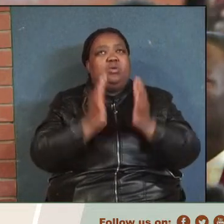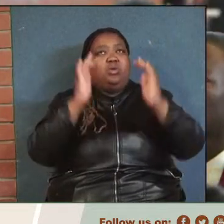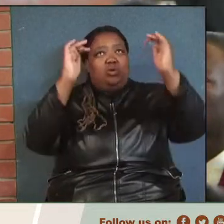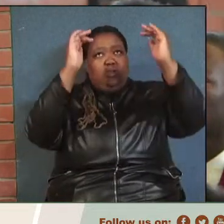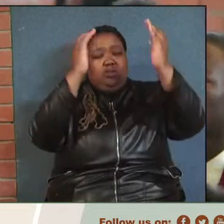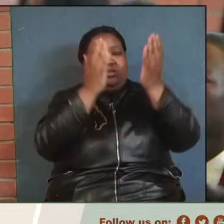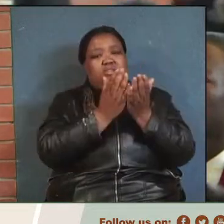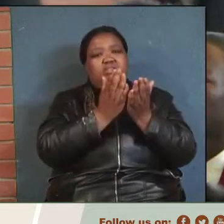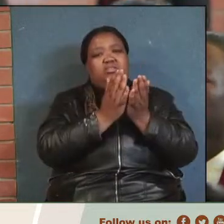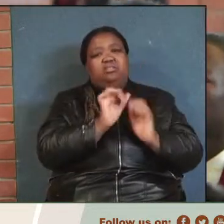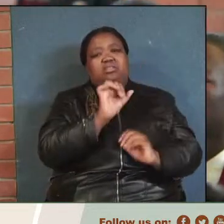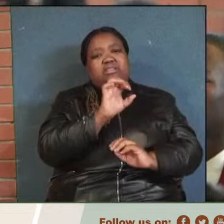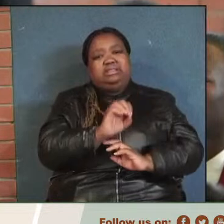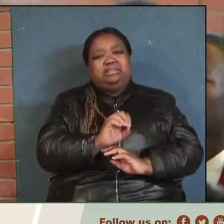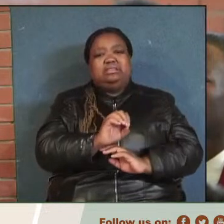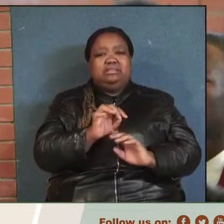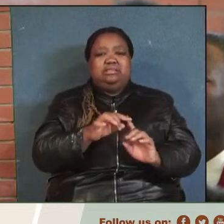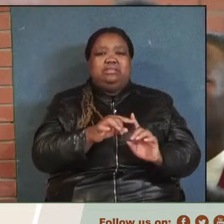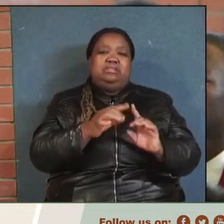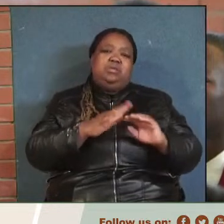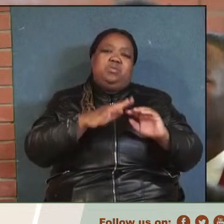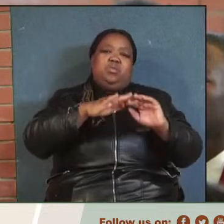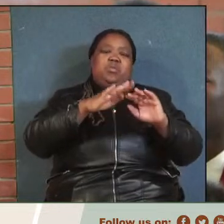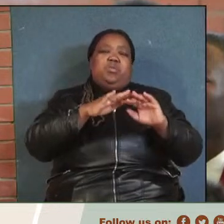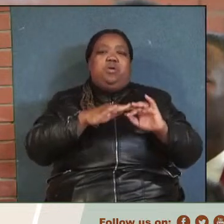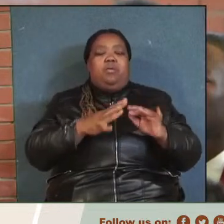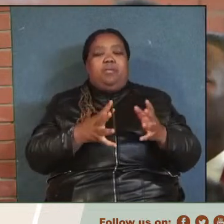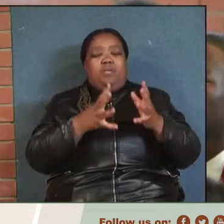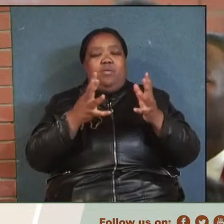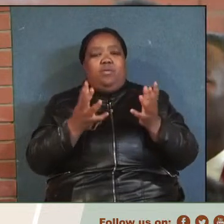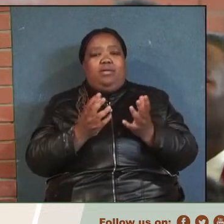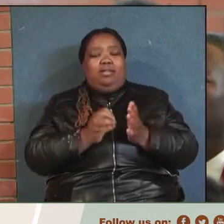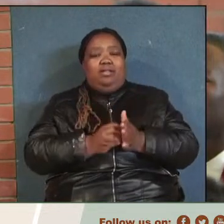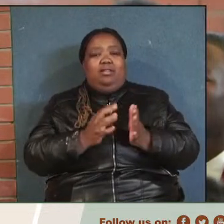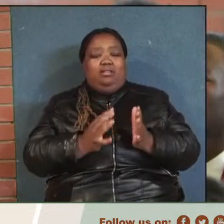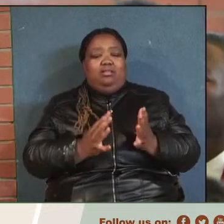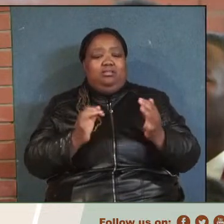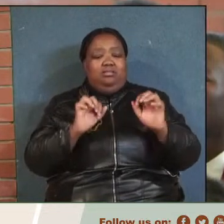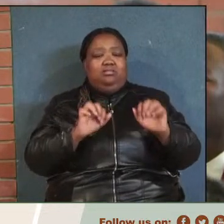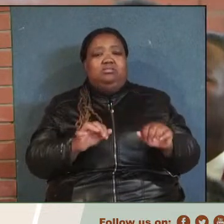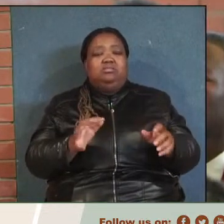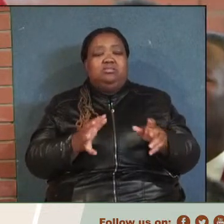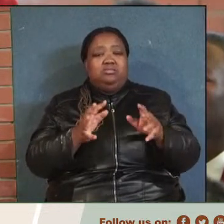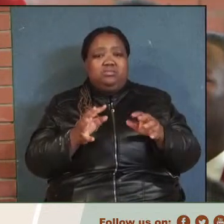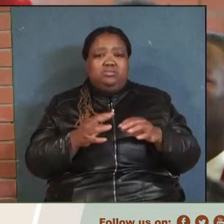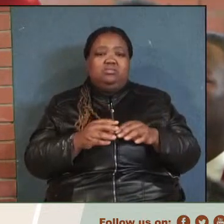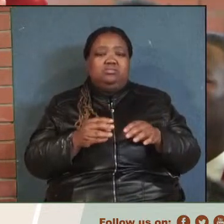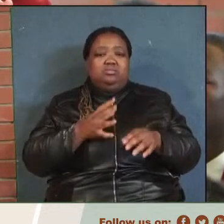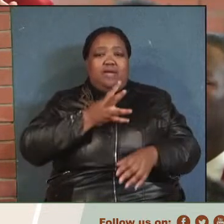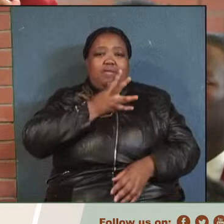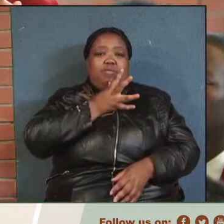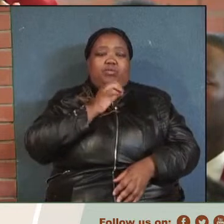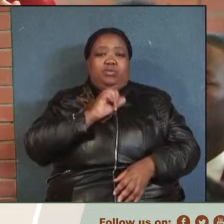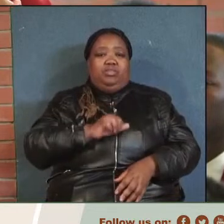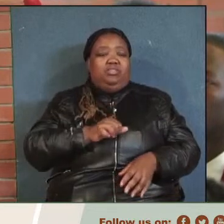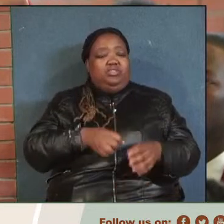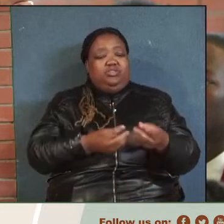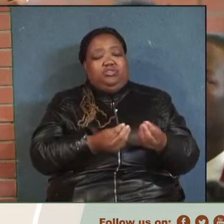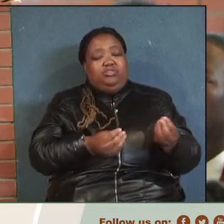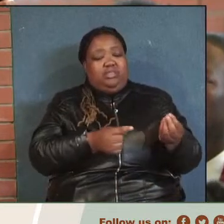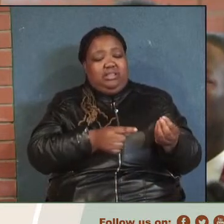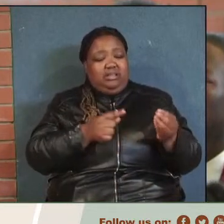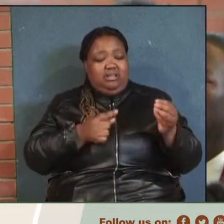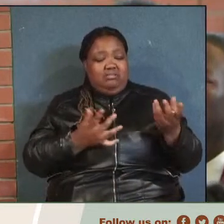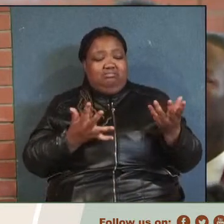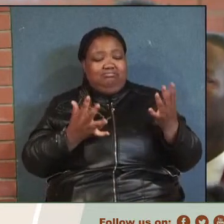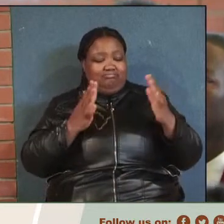which would school an average of 60 plus learners, which does not provision for effective learning and teaching and does not uphold the best interest of the child in line with Section 28,